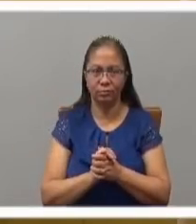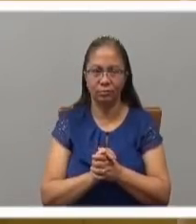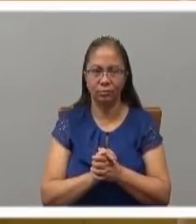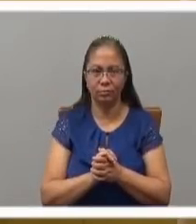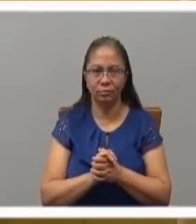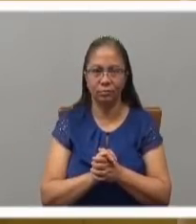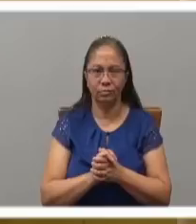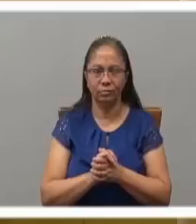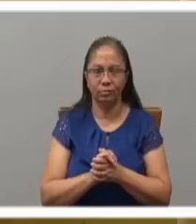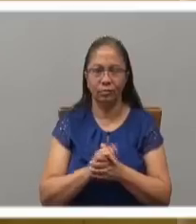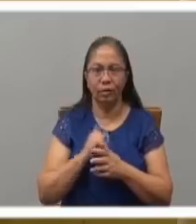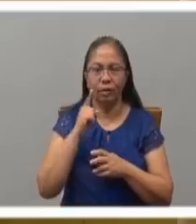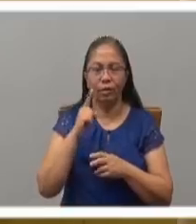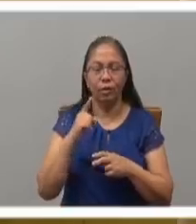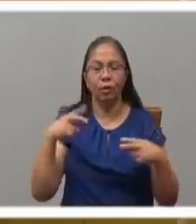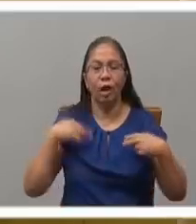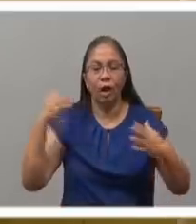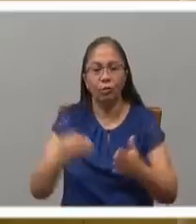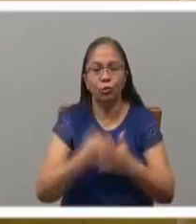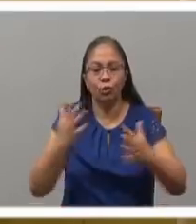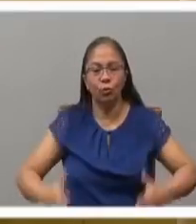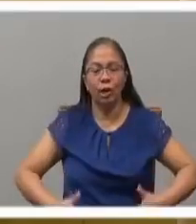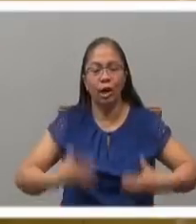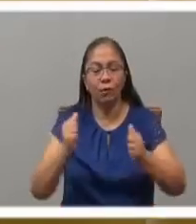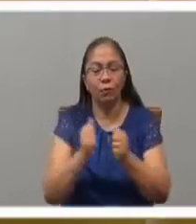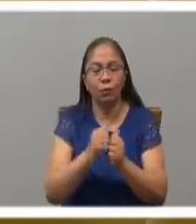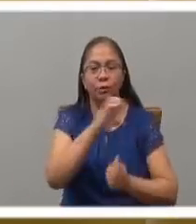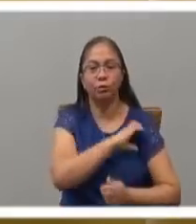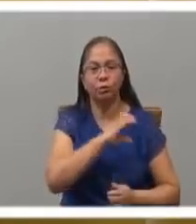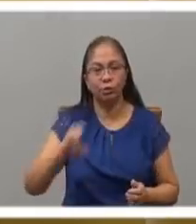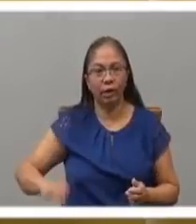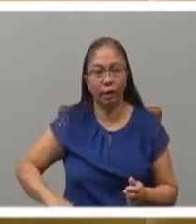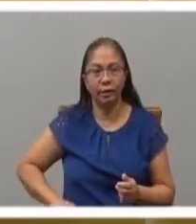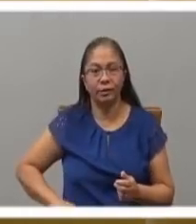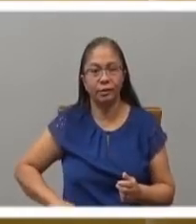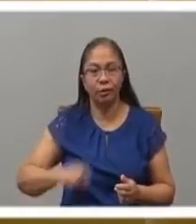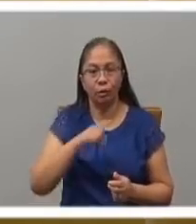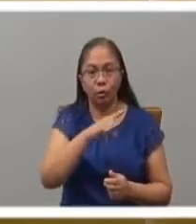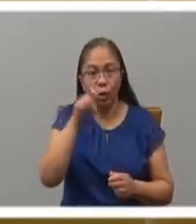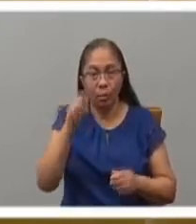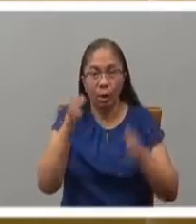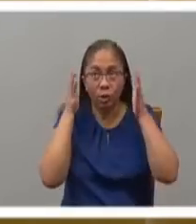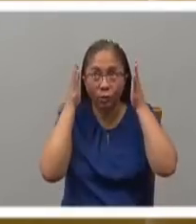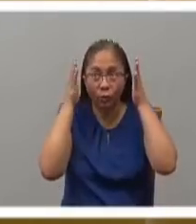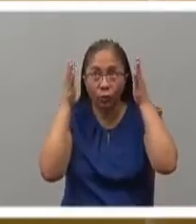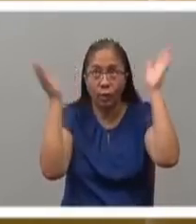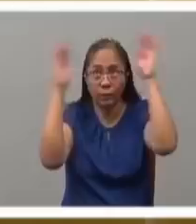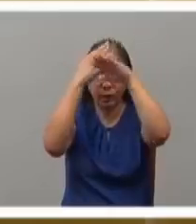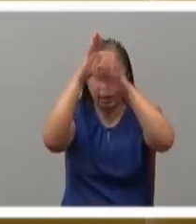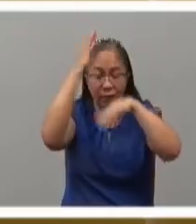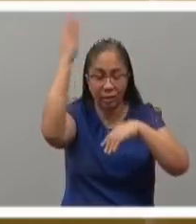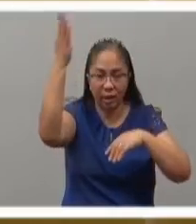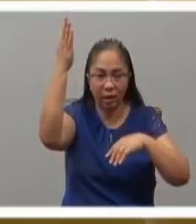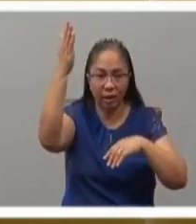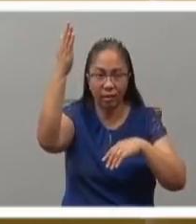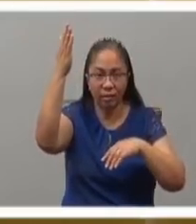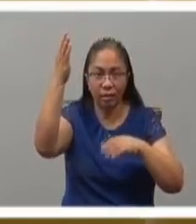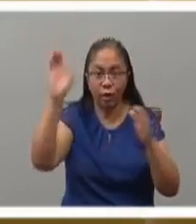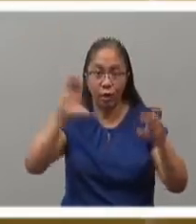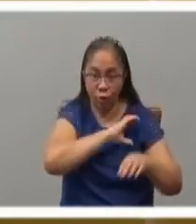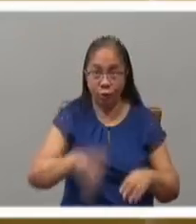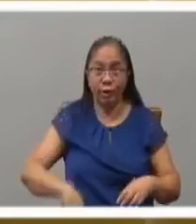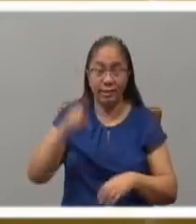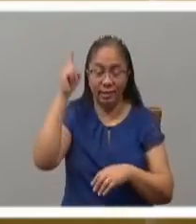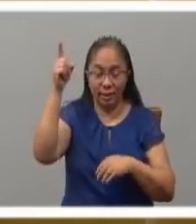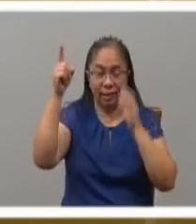Since you have been brought back to life with Christ, you must look for the things that are in heaven, where Christ